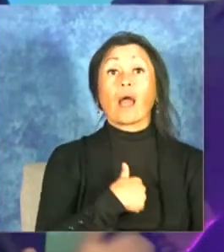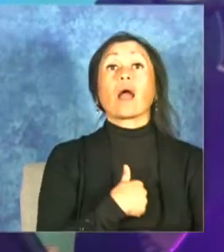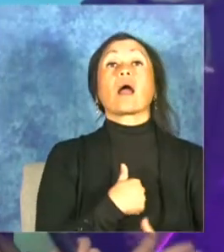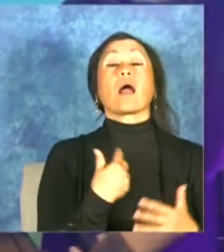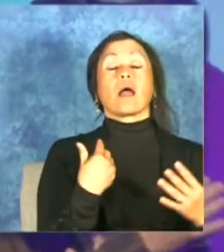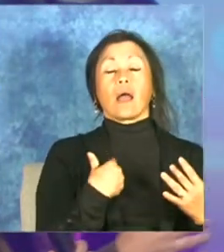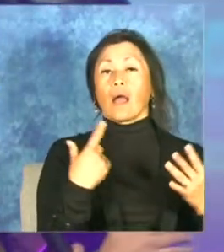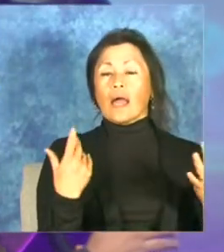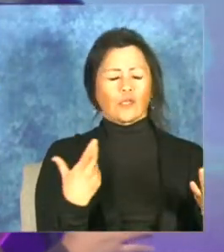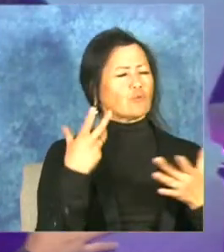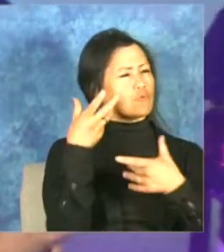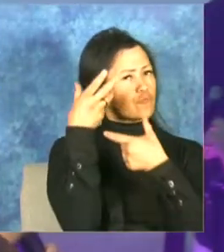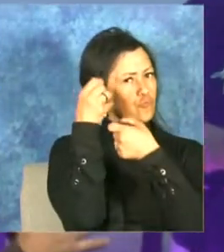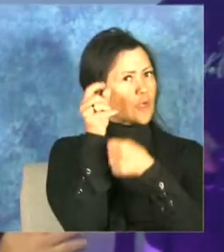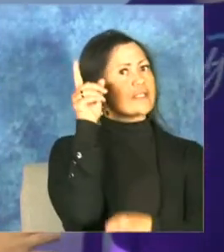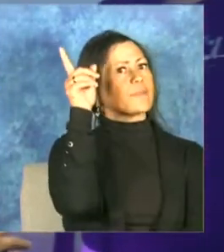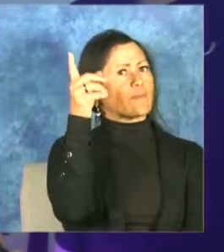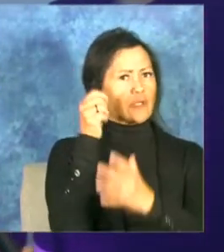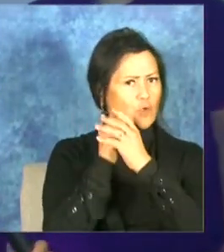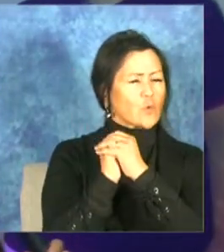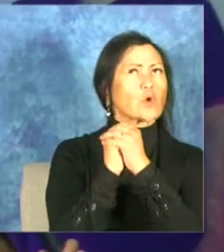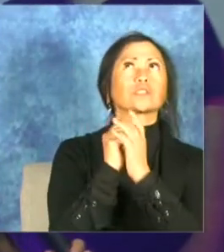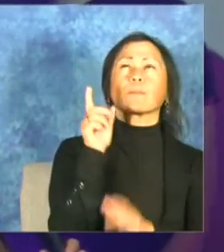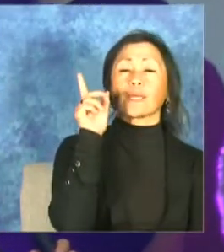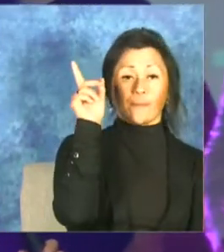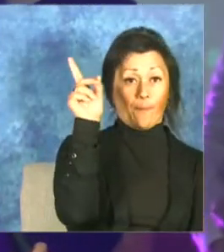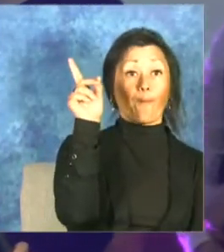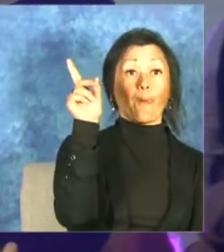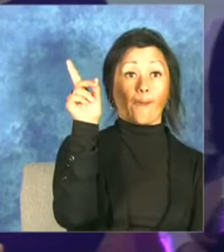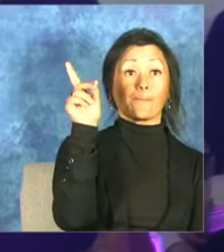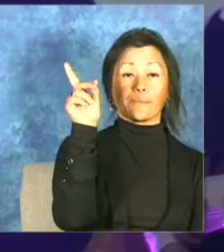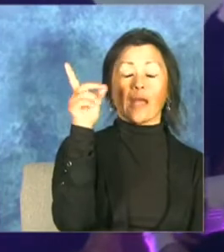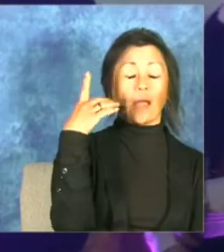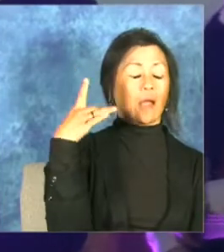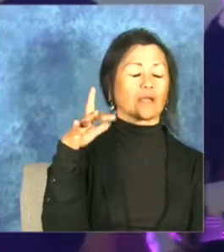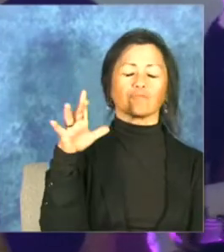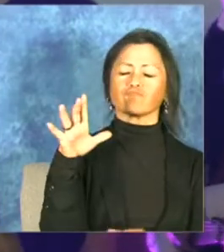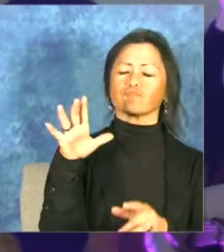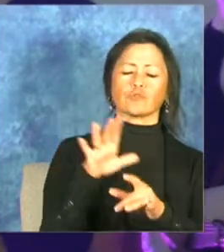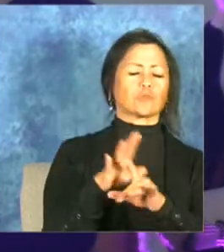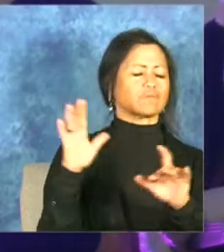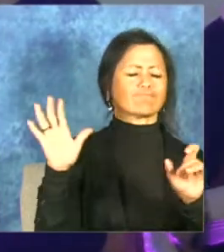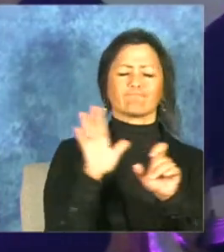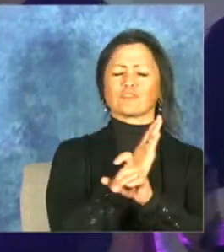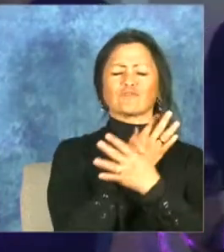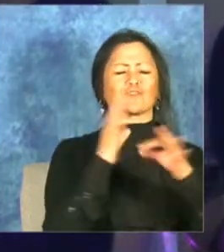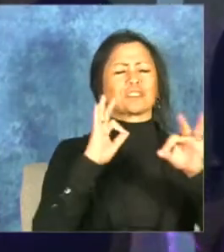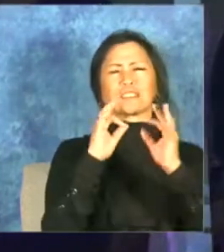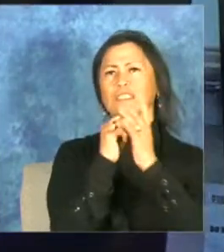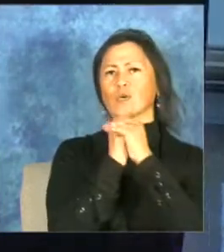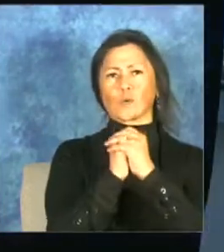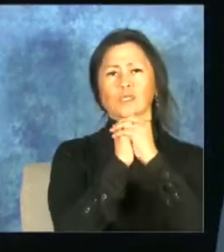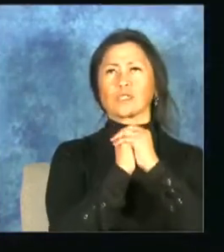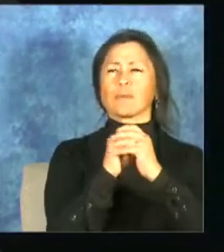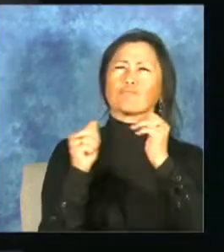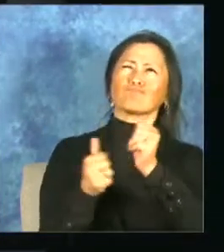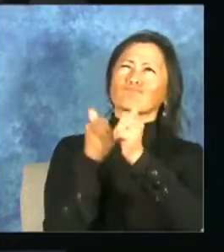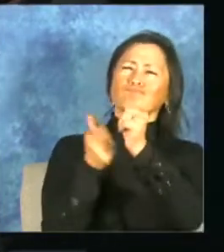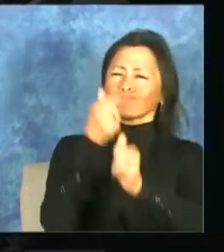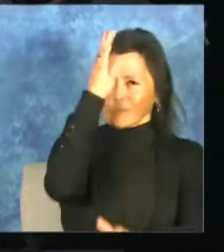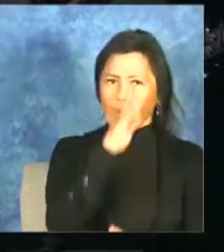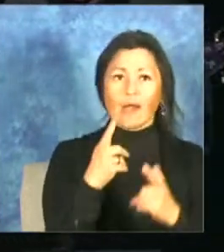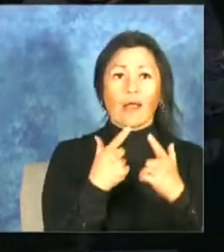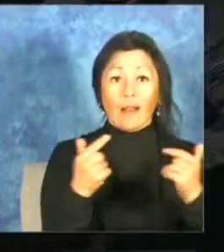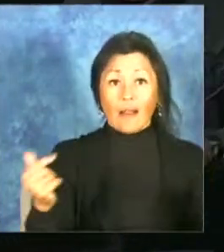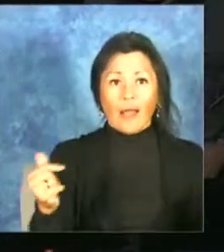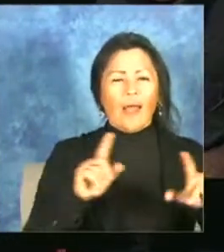gotten to that place of trust, and when you worship just with absolute reckless abandon and all those things, and you go after it and all those things.